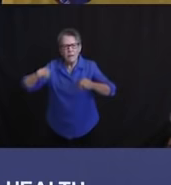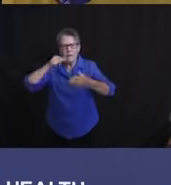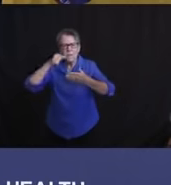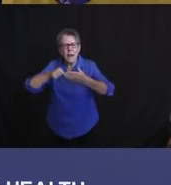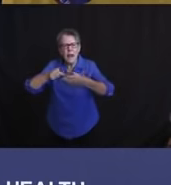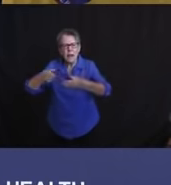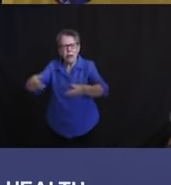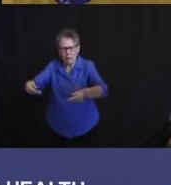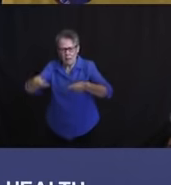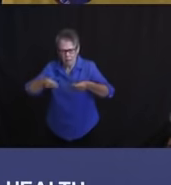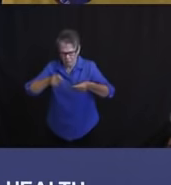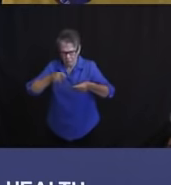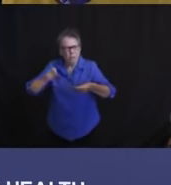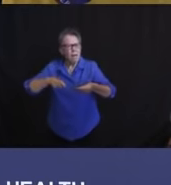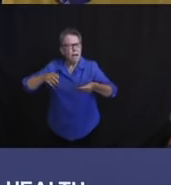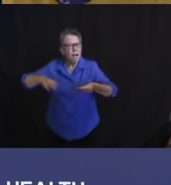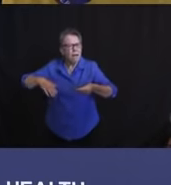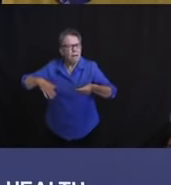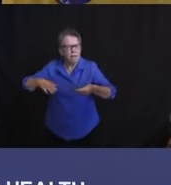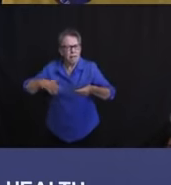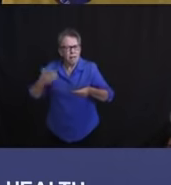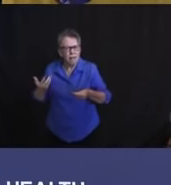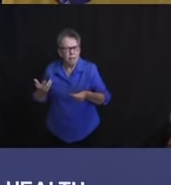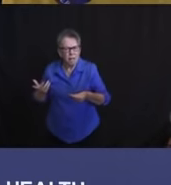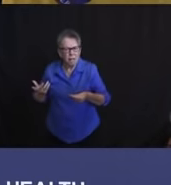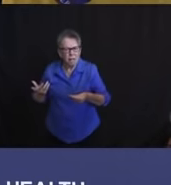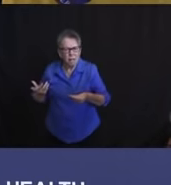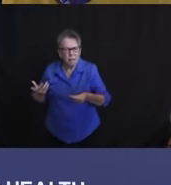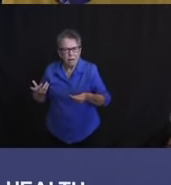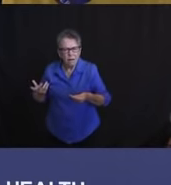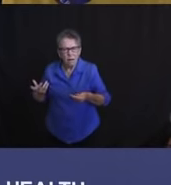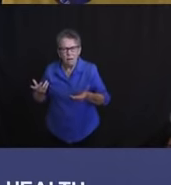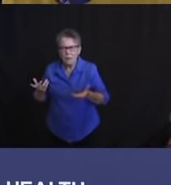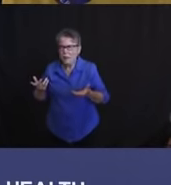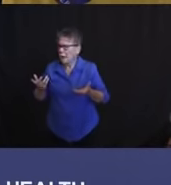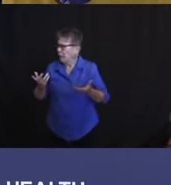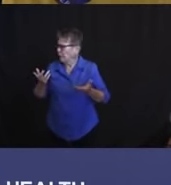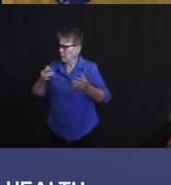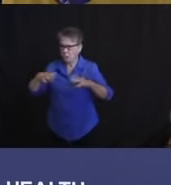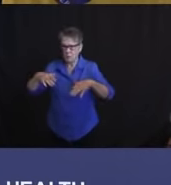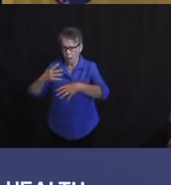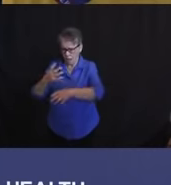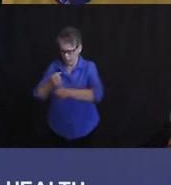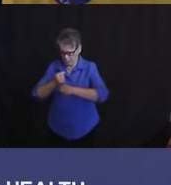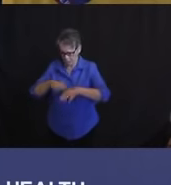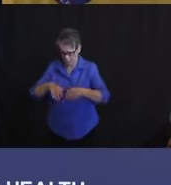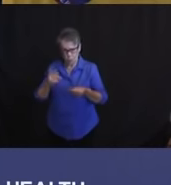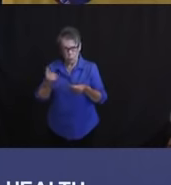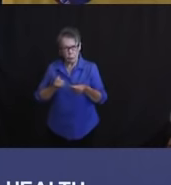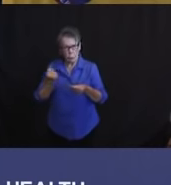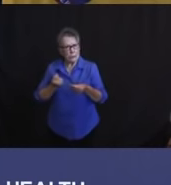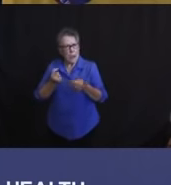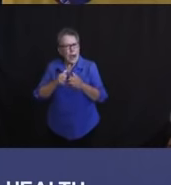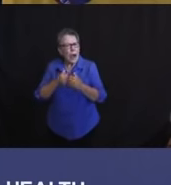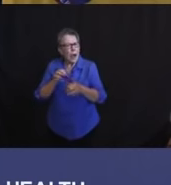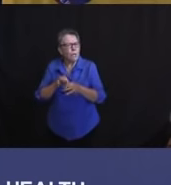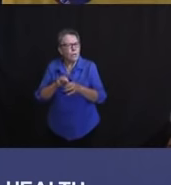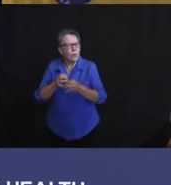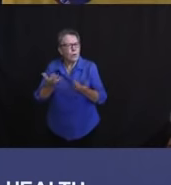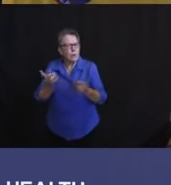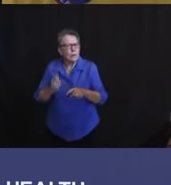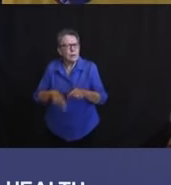mail but they don't arrive by Tuesday, what should they do? Are you concerned that computer glitches may cause some New Jersey voters to